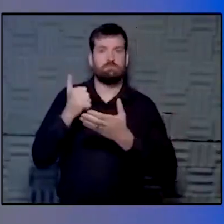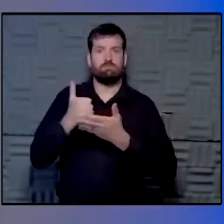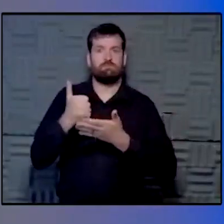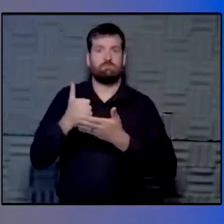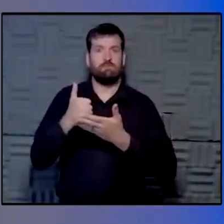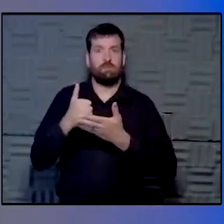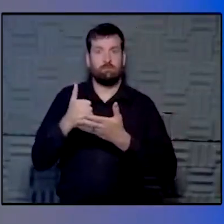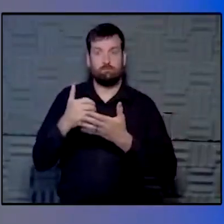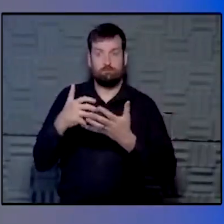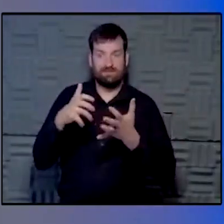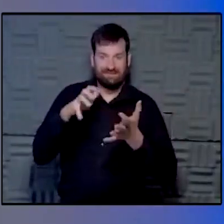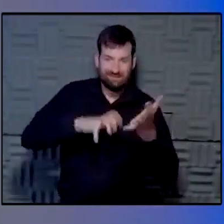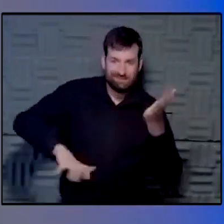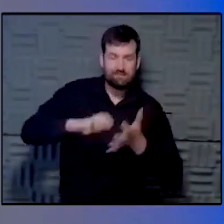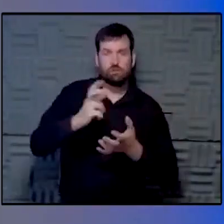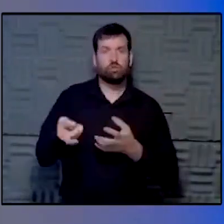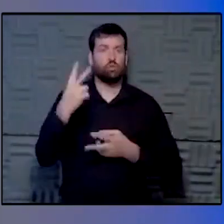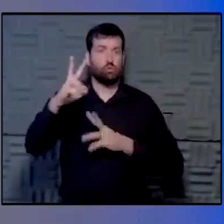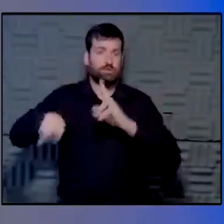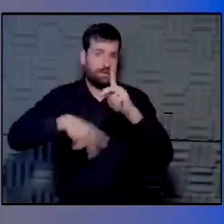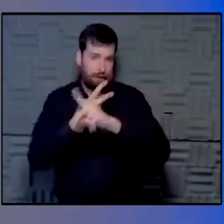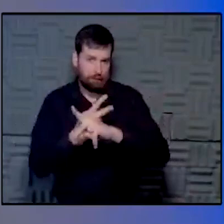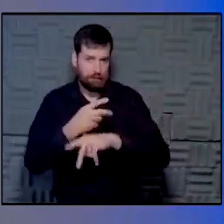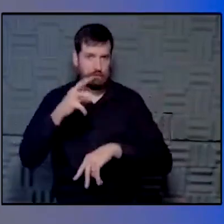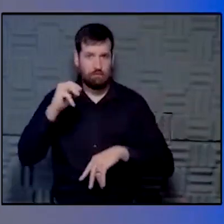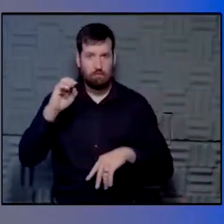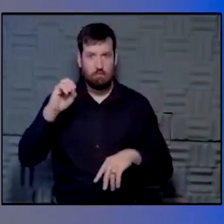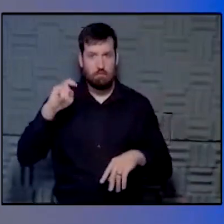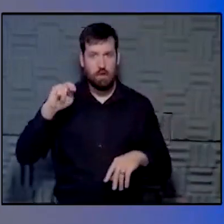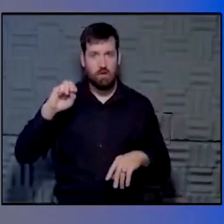by combining the two monoclonal antibodies, prevent